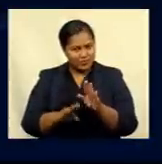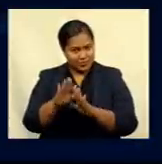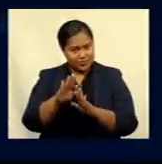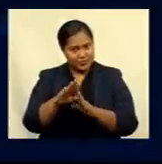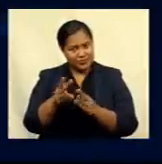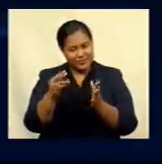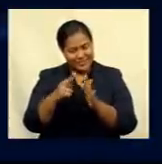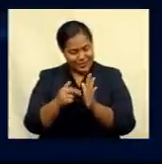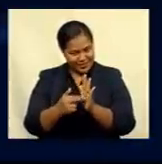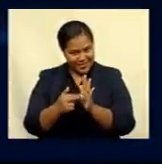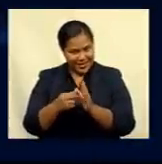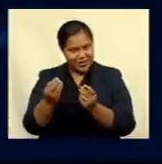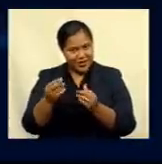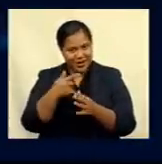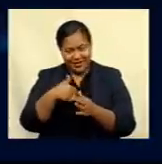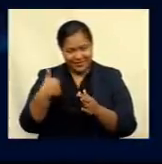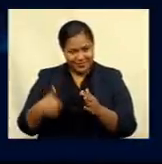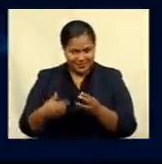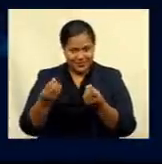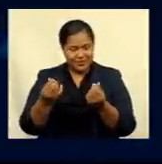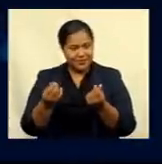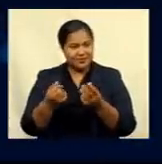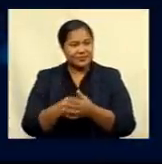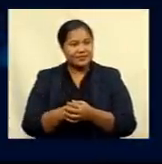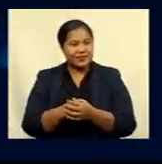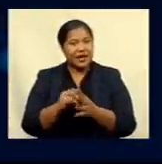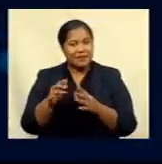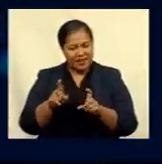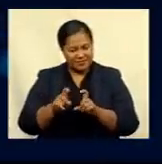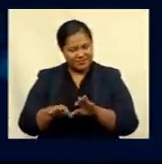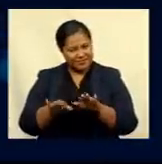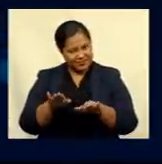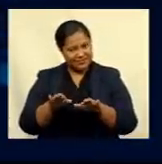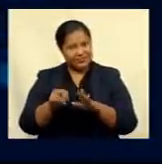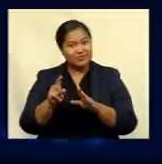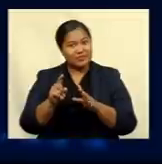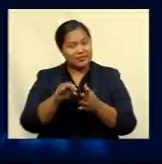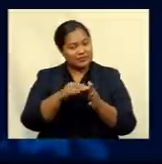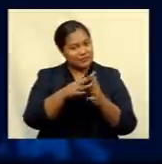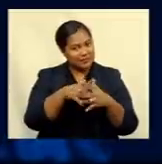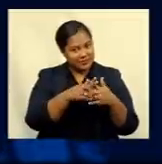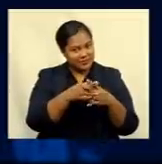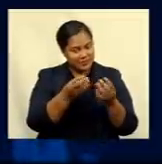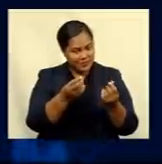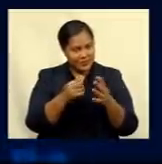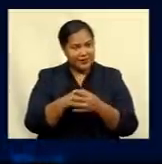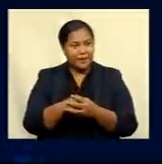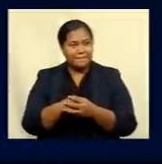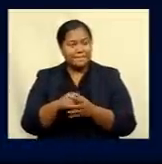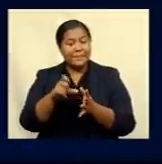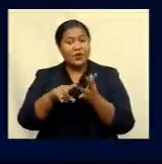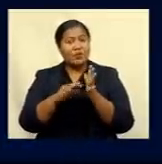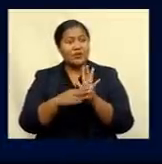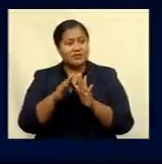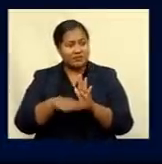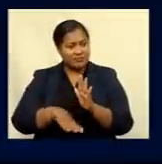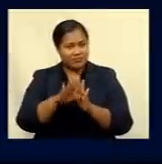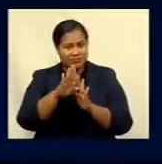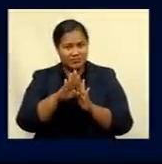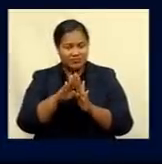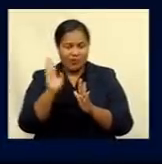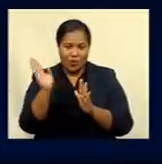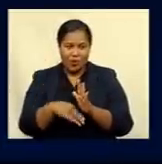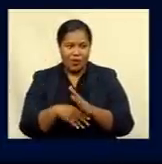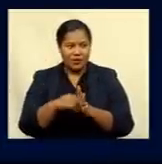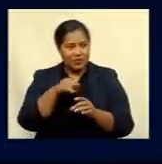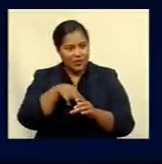Japanese yen. It remained steady against the US greenback and the PNG kina. The commodities were on the rise across the board.